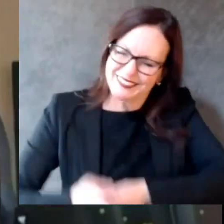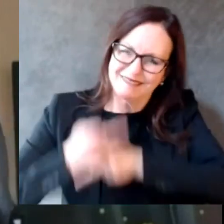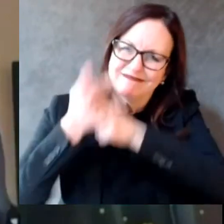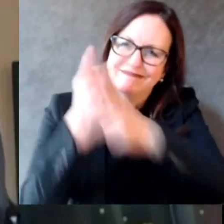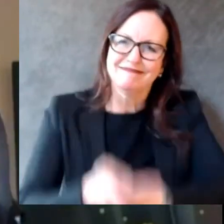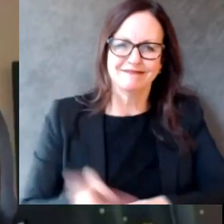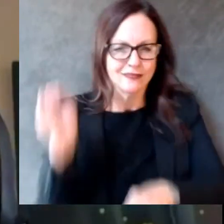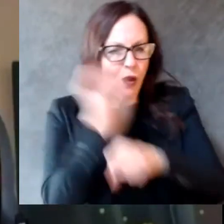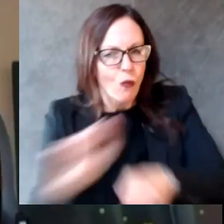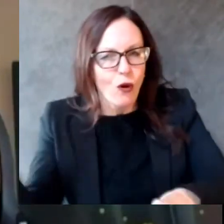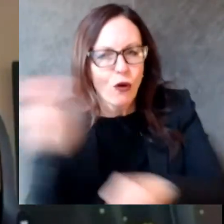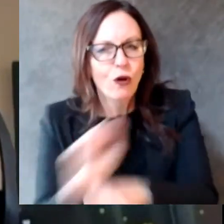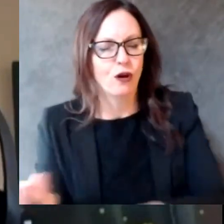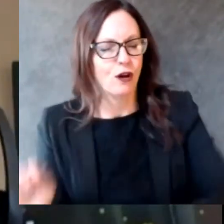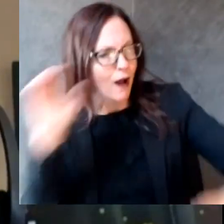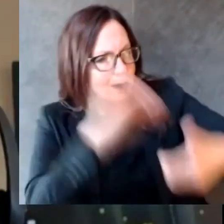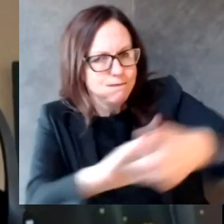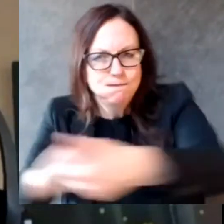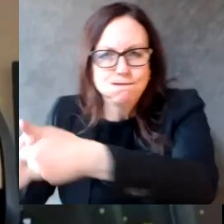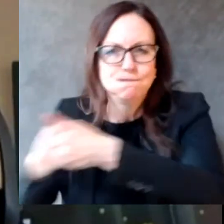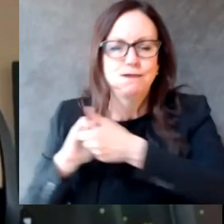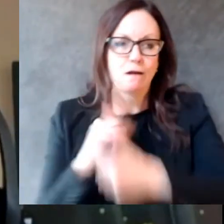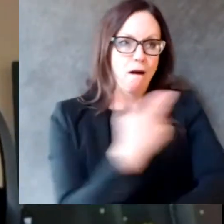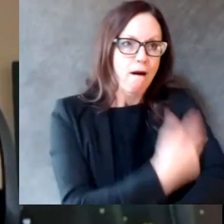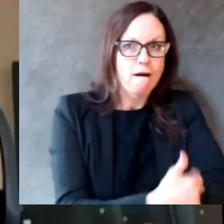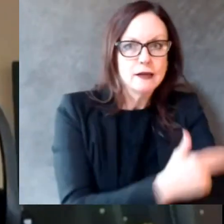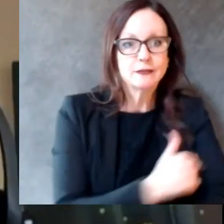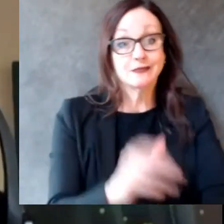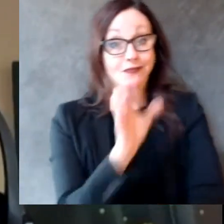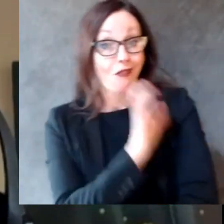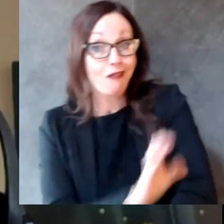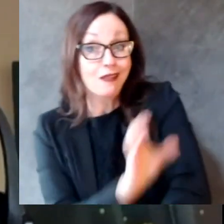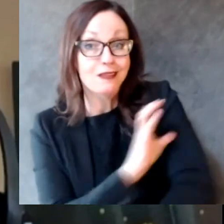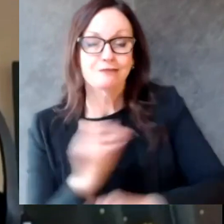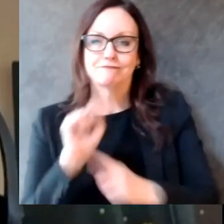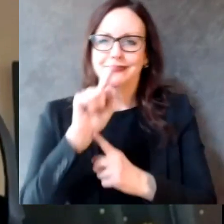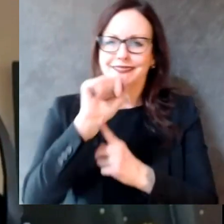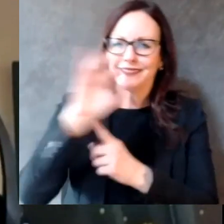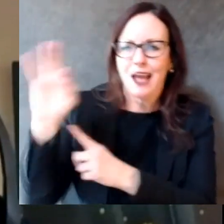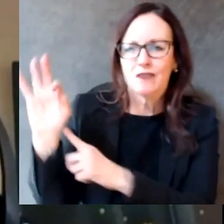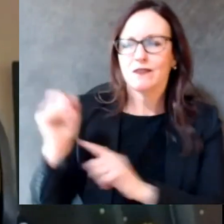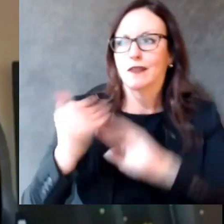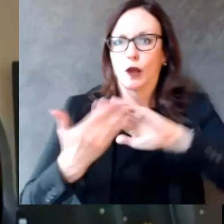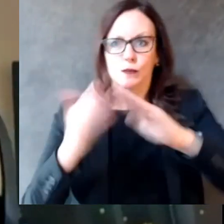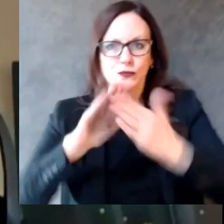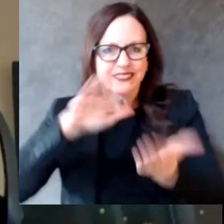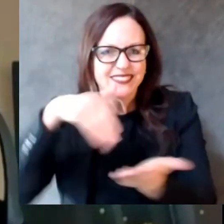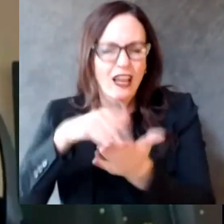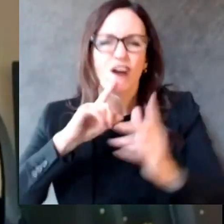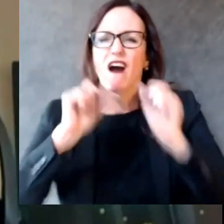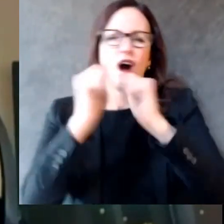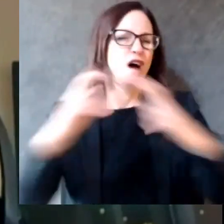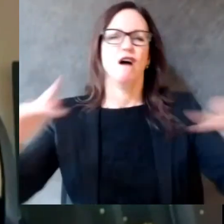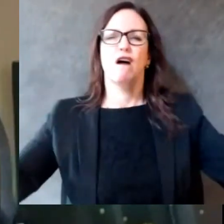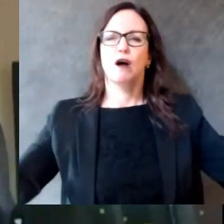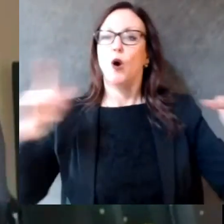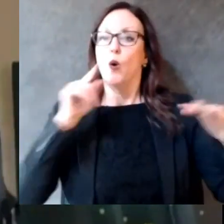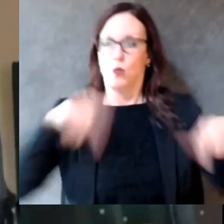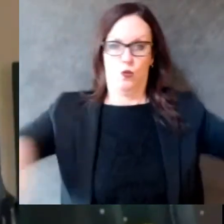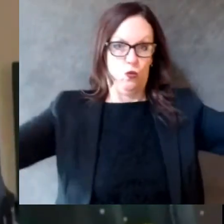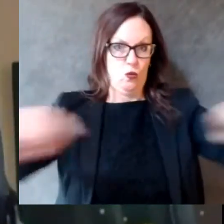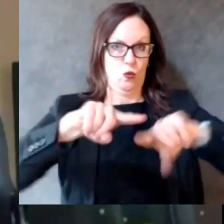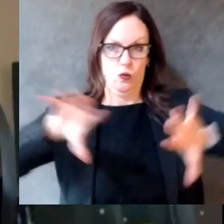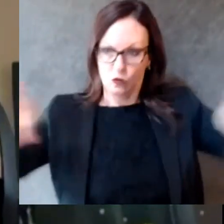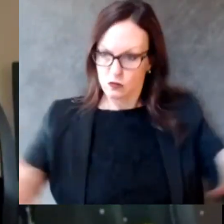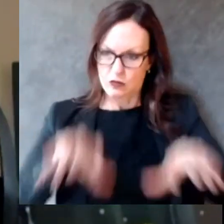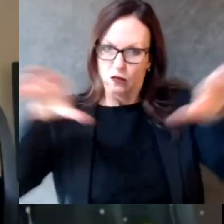arms. But you are correct. We do anticipate that there will be more lost doses because